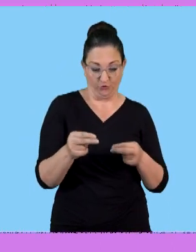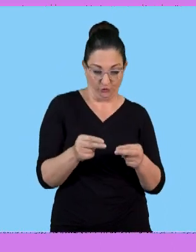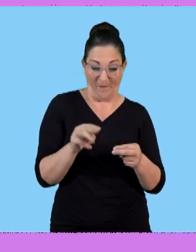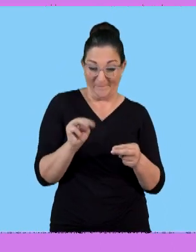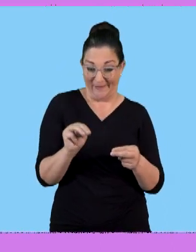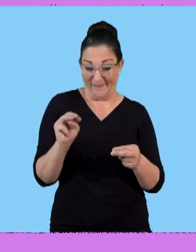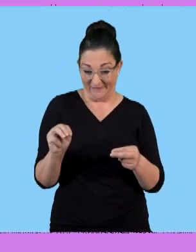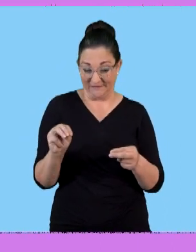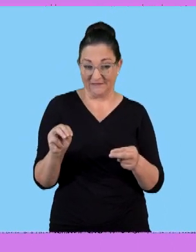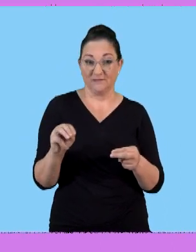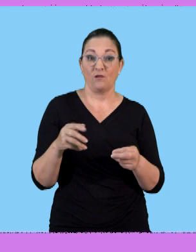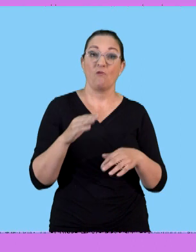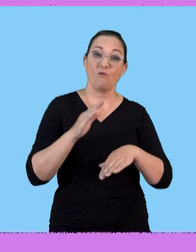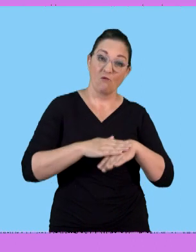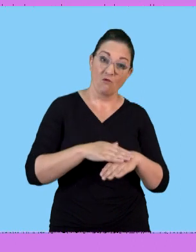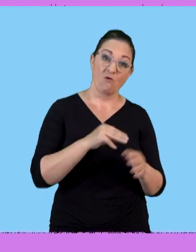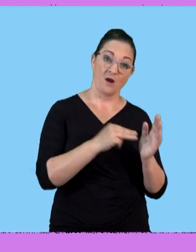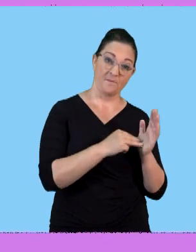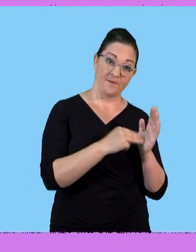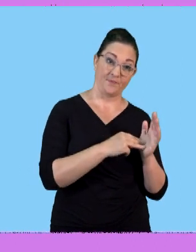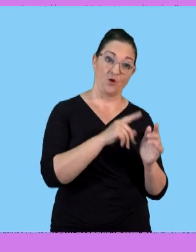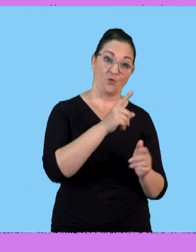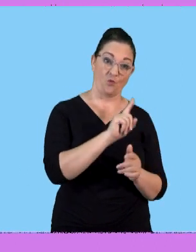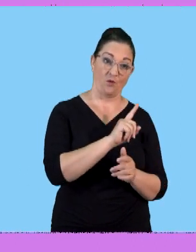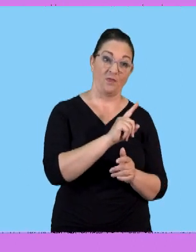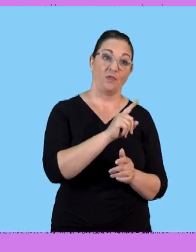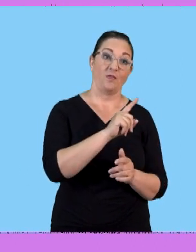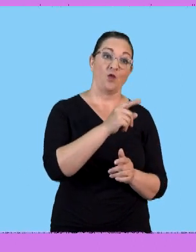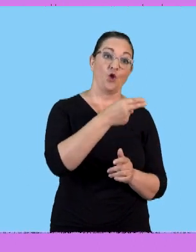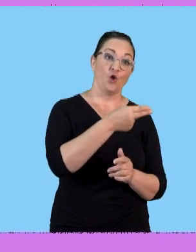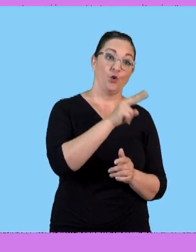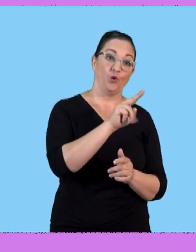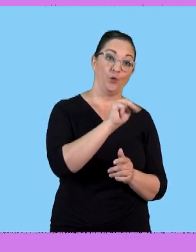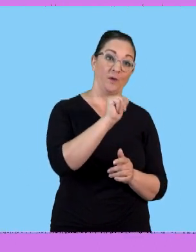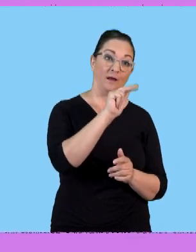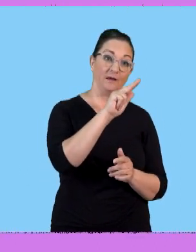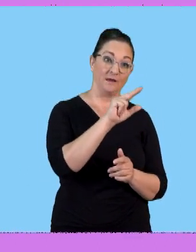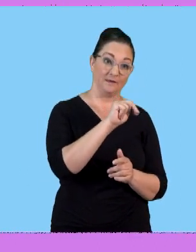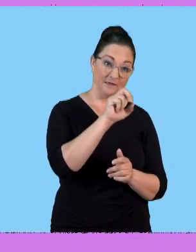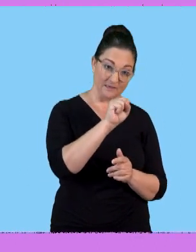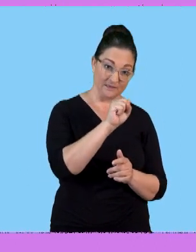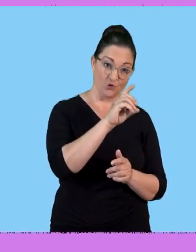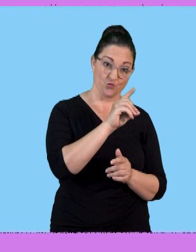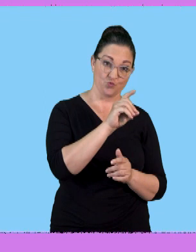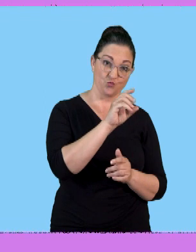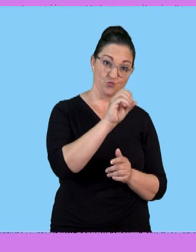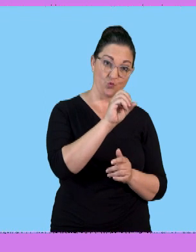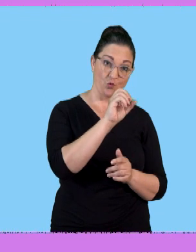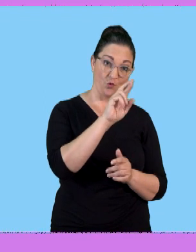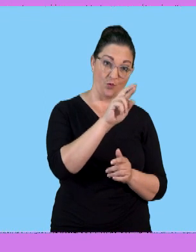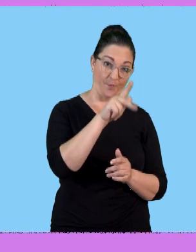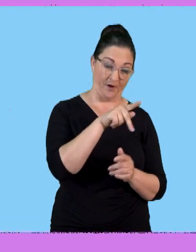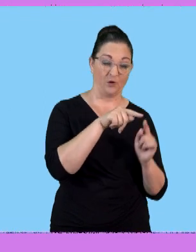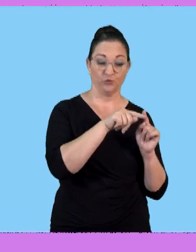in millimeters on the map between Humansdorp and Jeffreys Bay. Right, so we need to find the